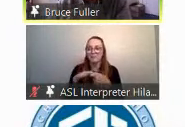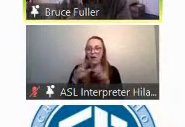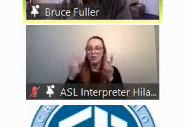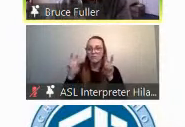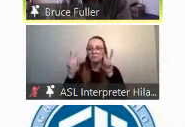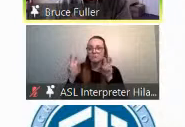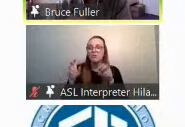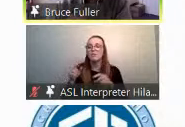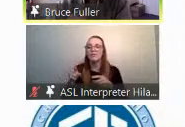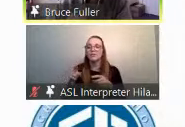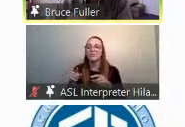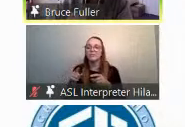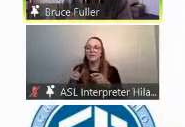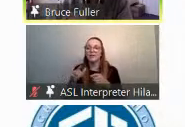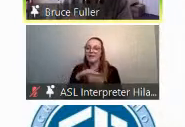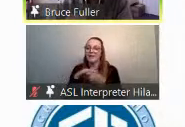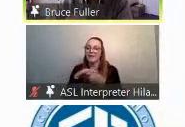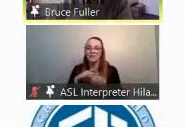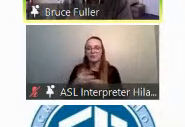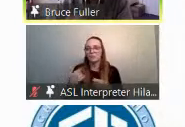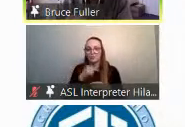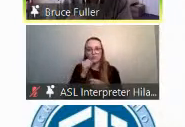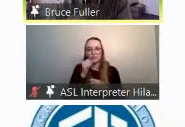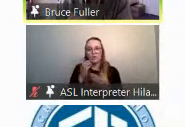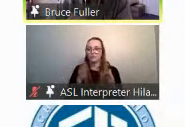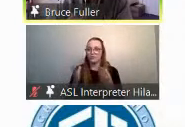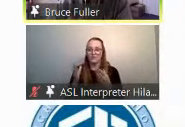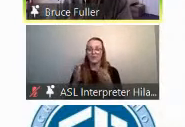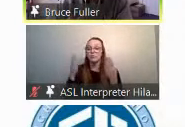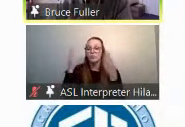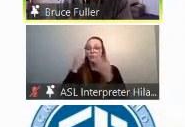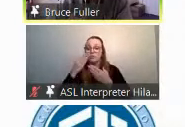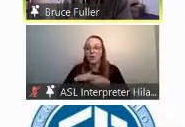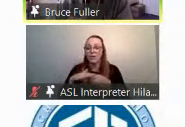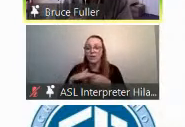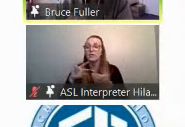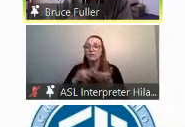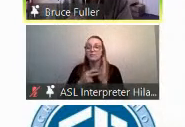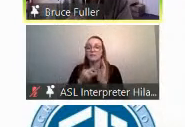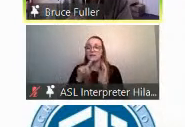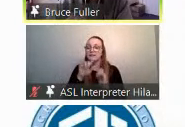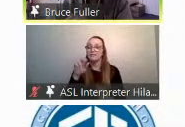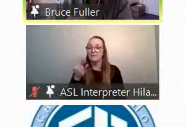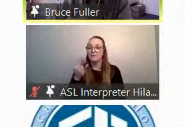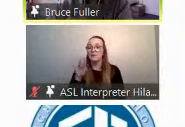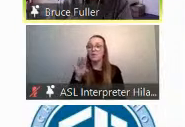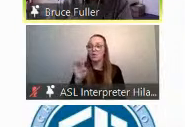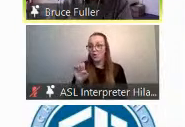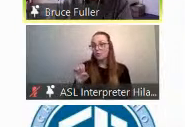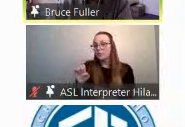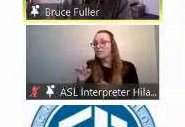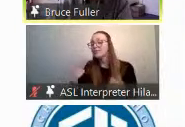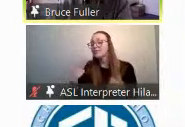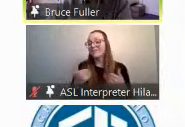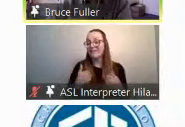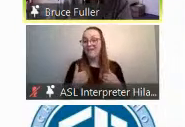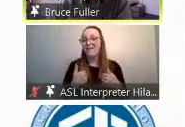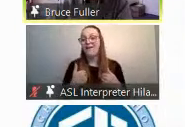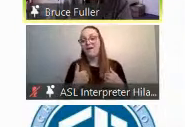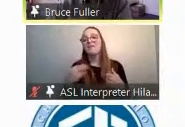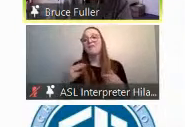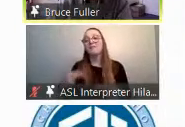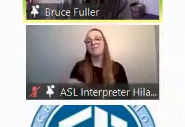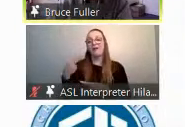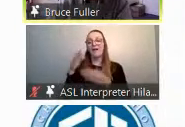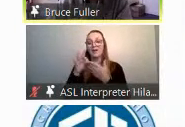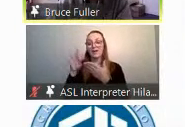pre-K deserts, if you will. So the darker areas here now are zip codes with higher raw counts of 3 and